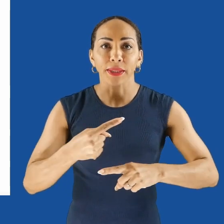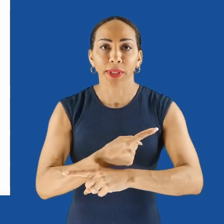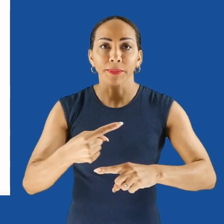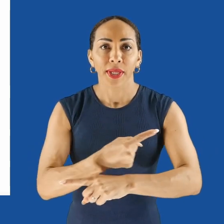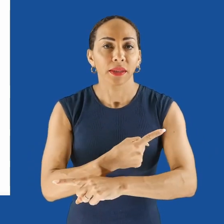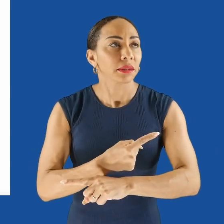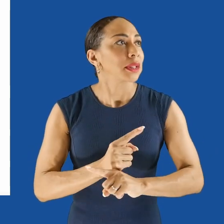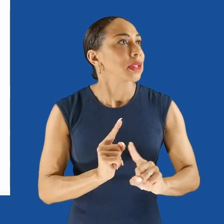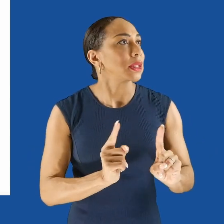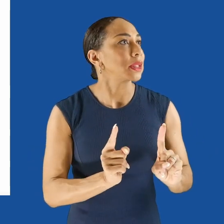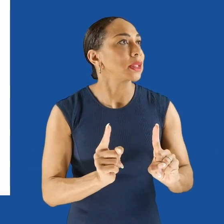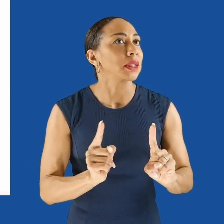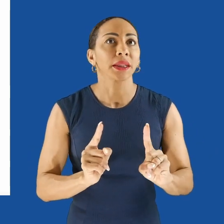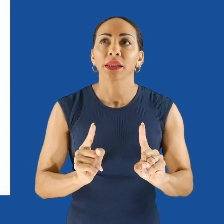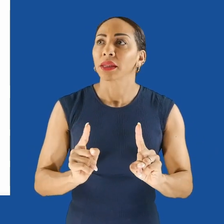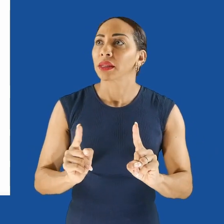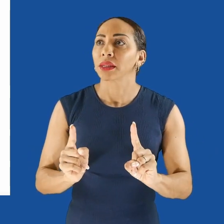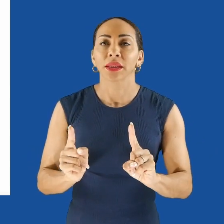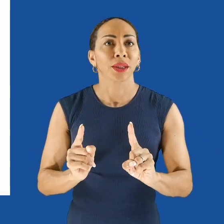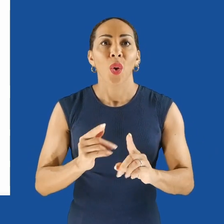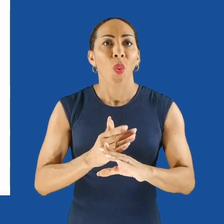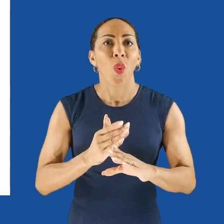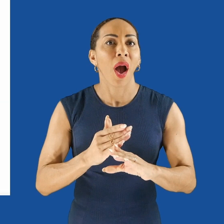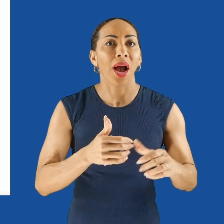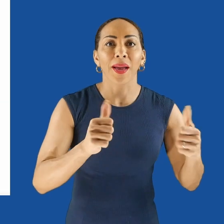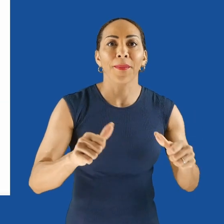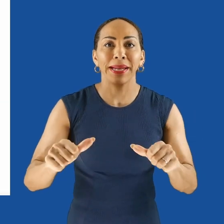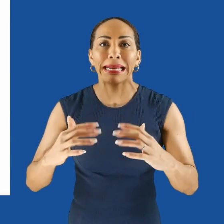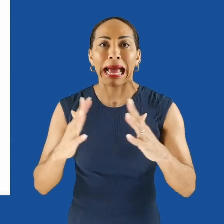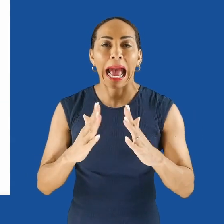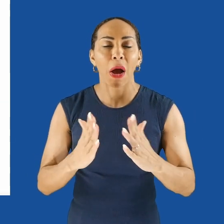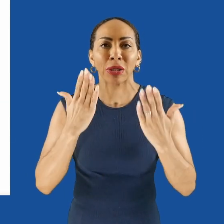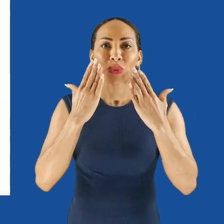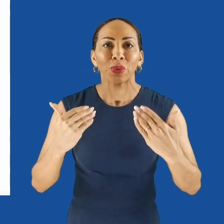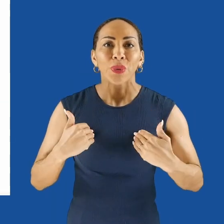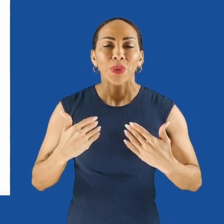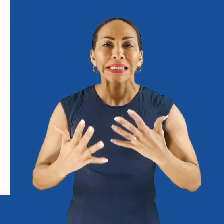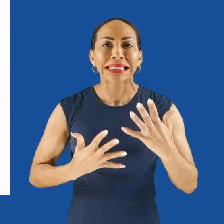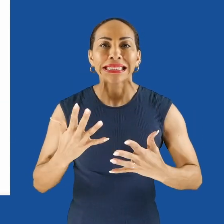and not understanding how to get my work done.